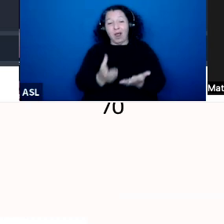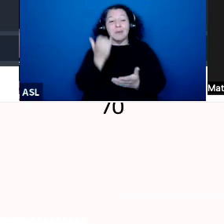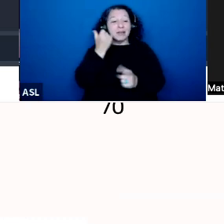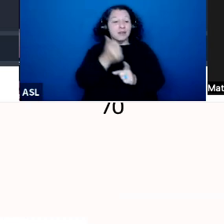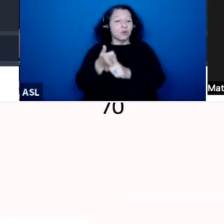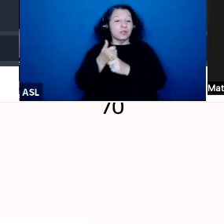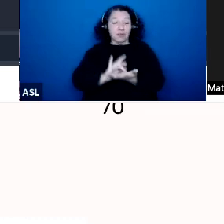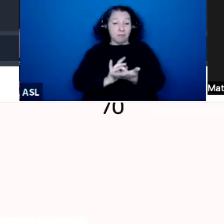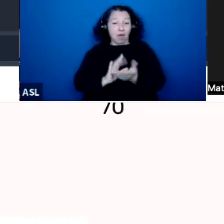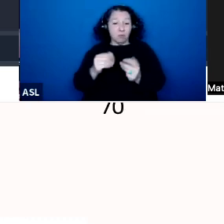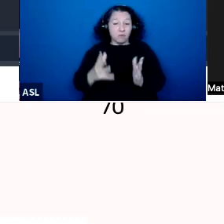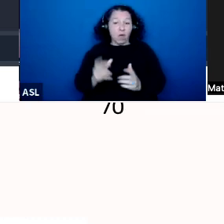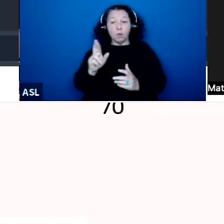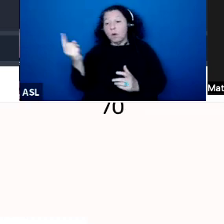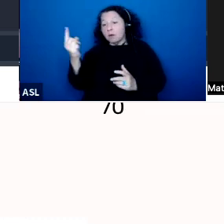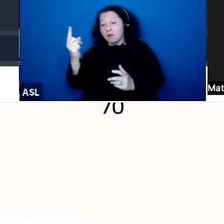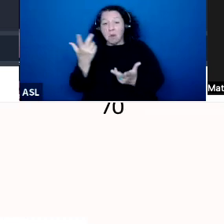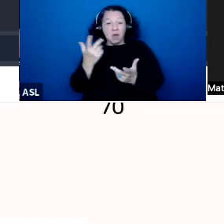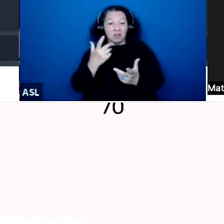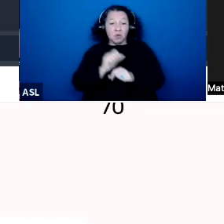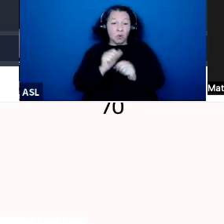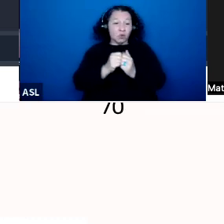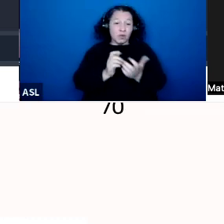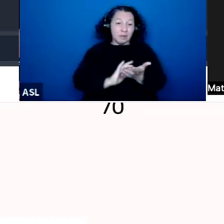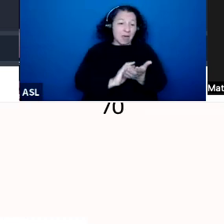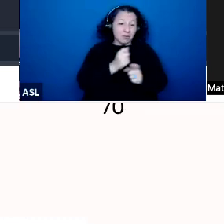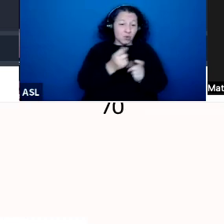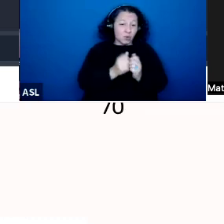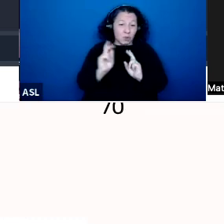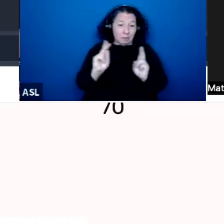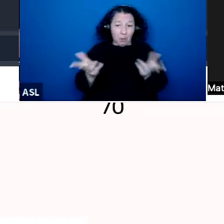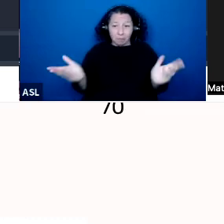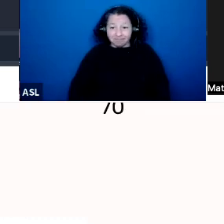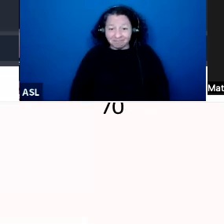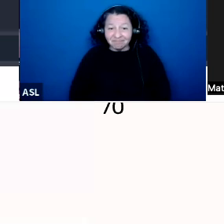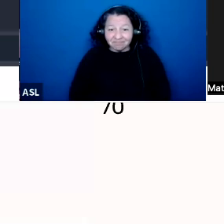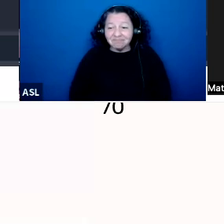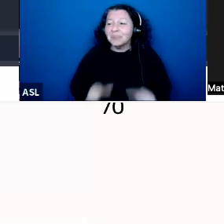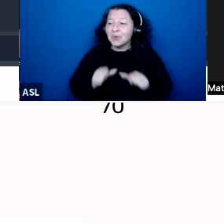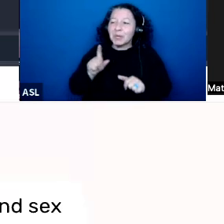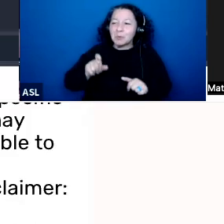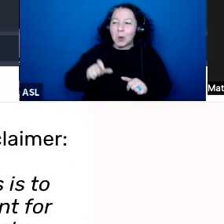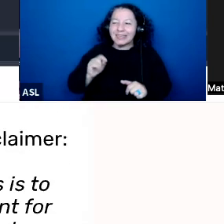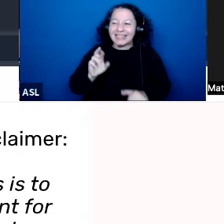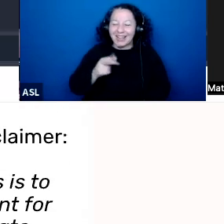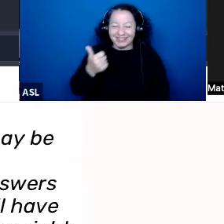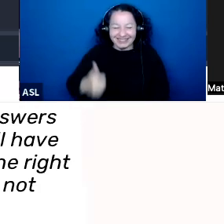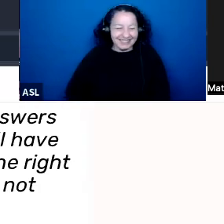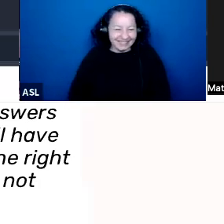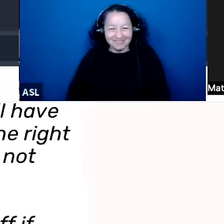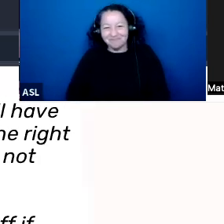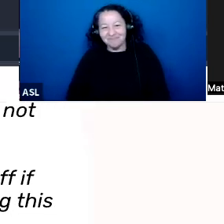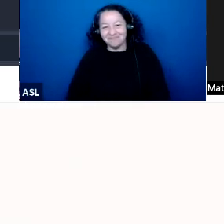going to if you are a medical provider or you are somebody who does any medical related situations with folks. And you can keep scrolling,